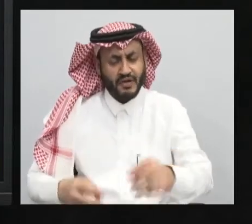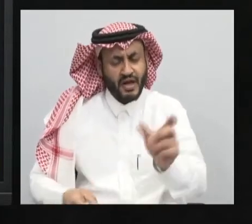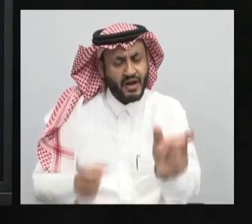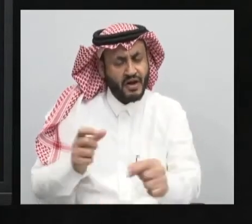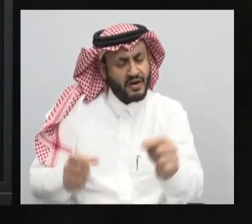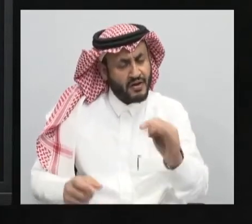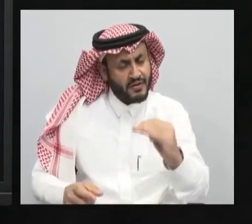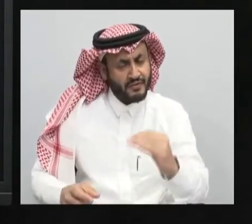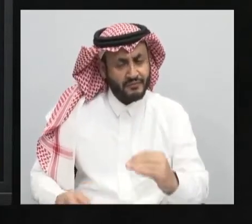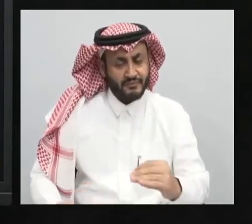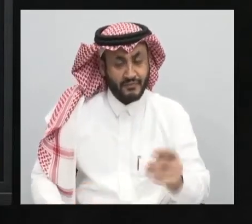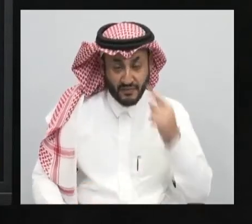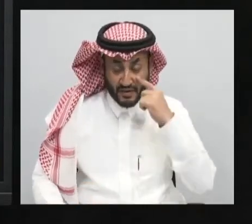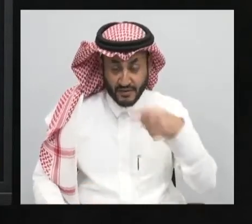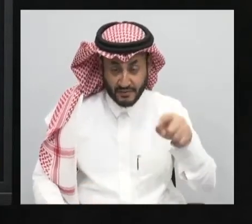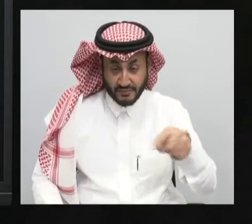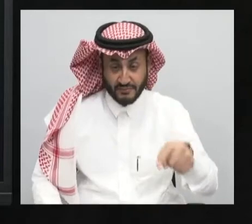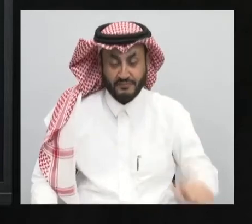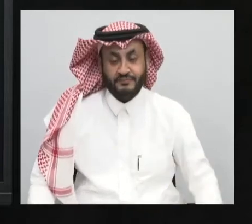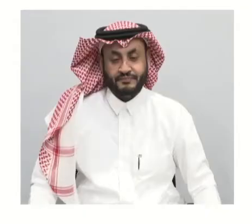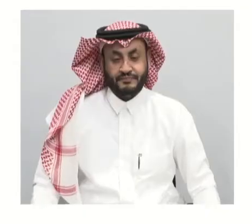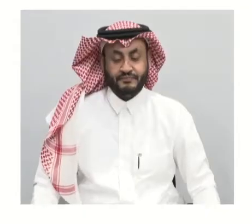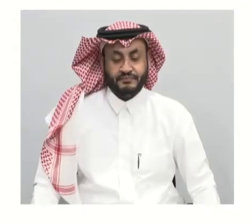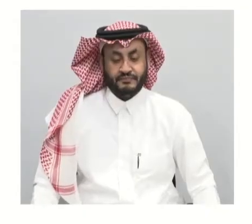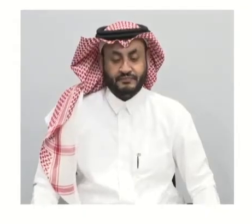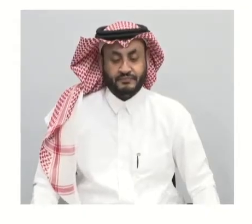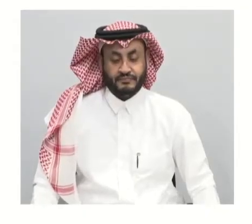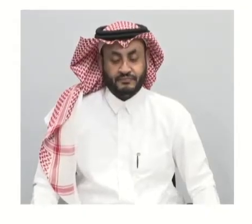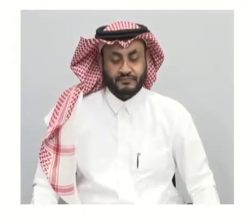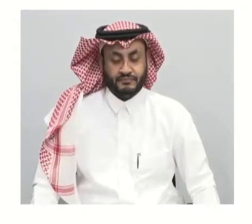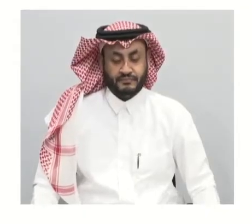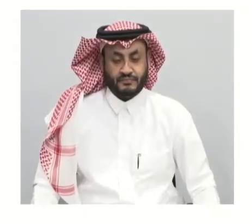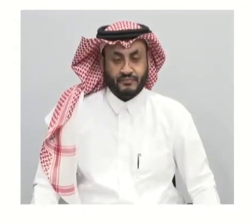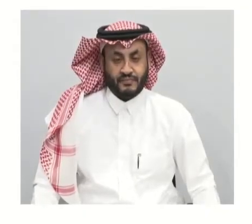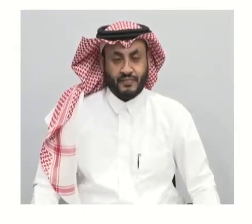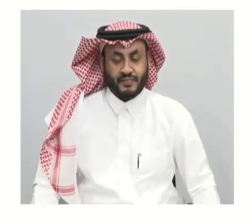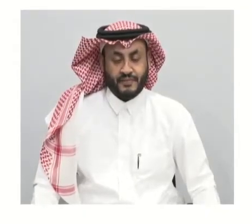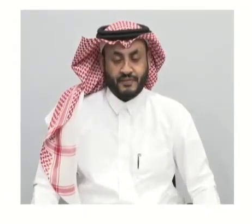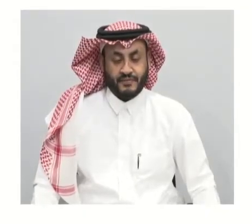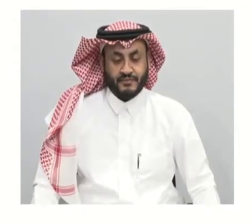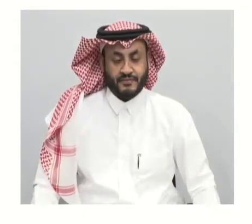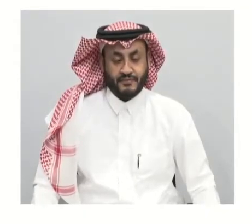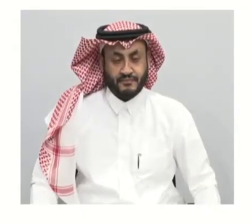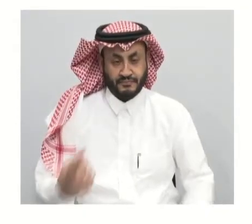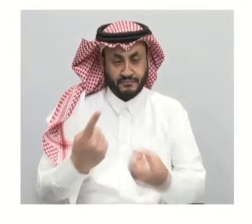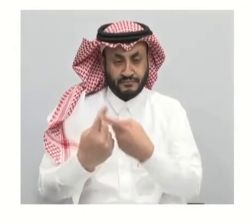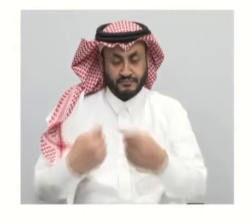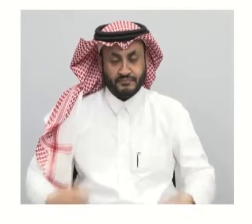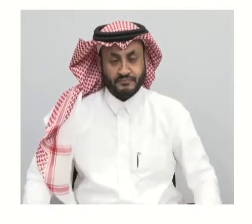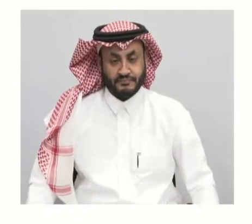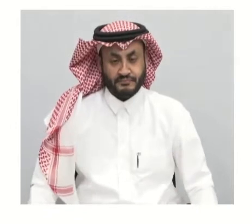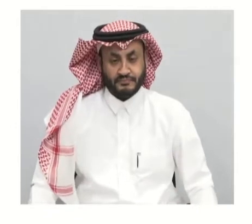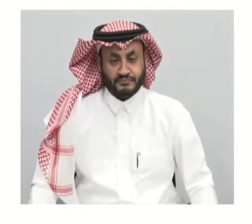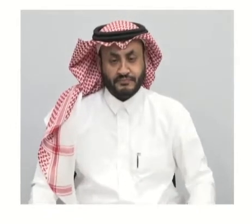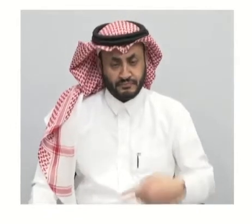to answer it and then check the answers. Okay, let's hear the conversations together. Bismillah. One.